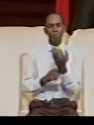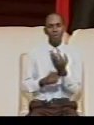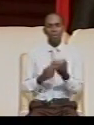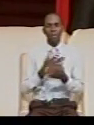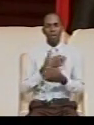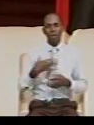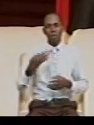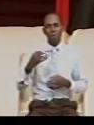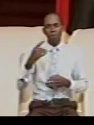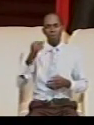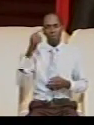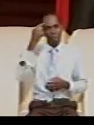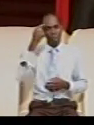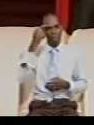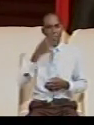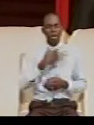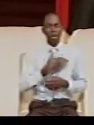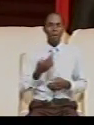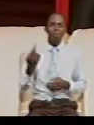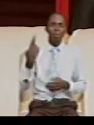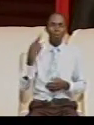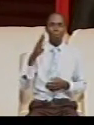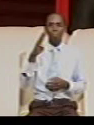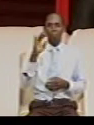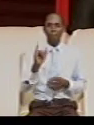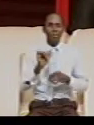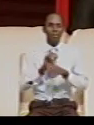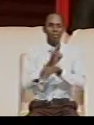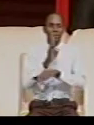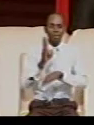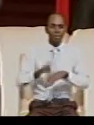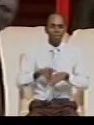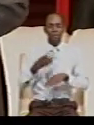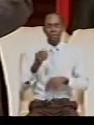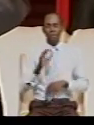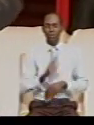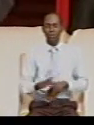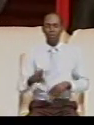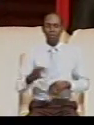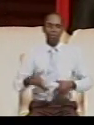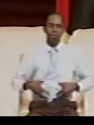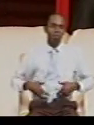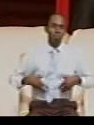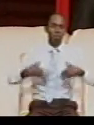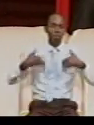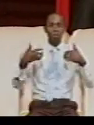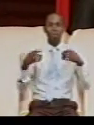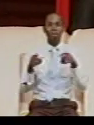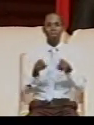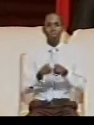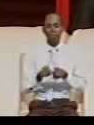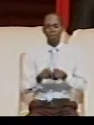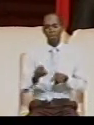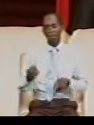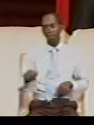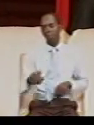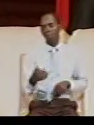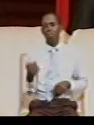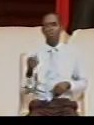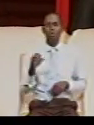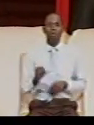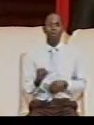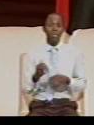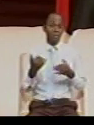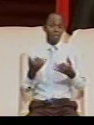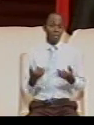of the mind, and we were by nature the children of wrath, even as others. But